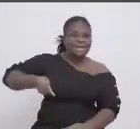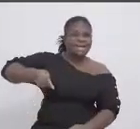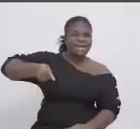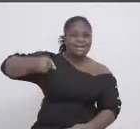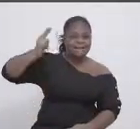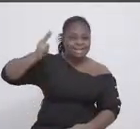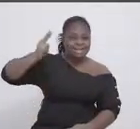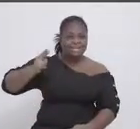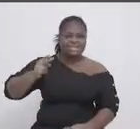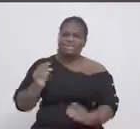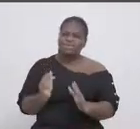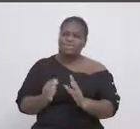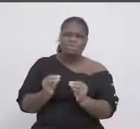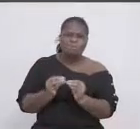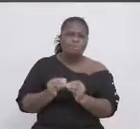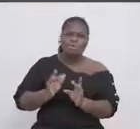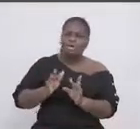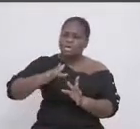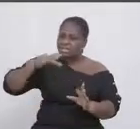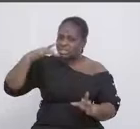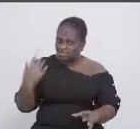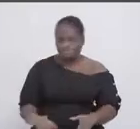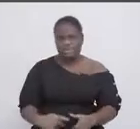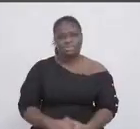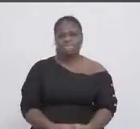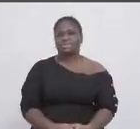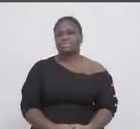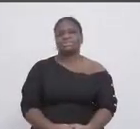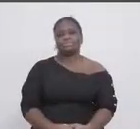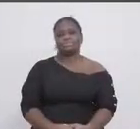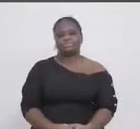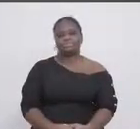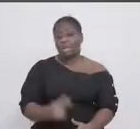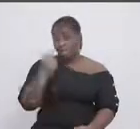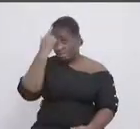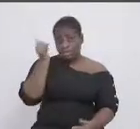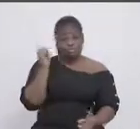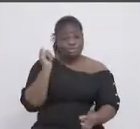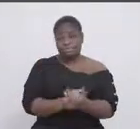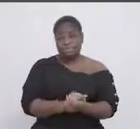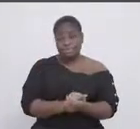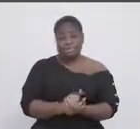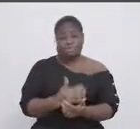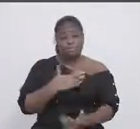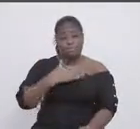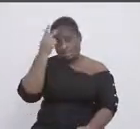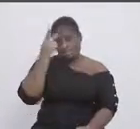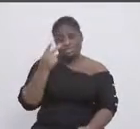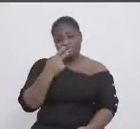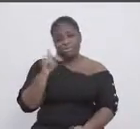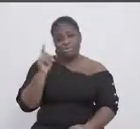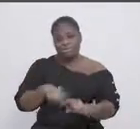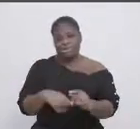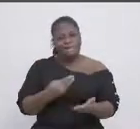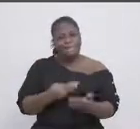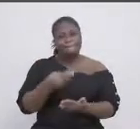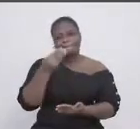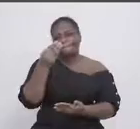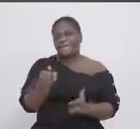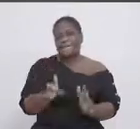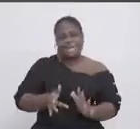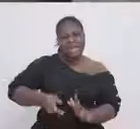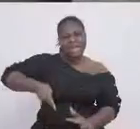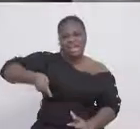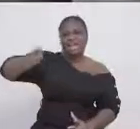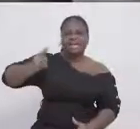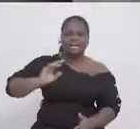are much expensive in this part of the world. Because of that, my parents can't afford to buy the kind of laptop that